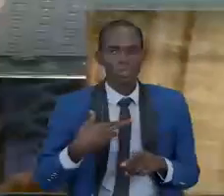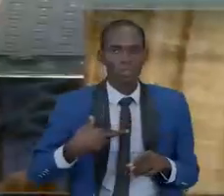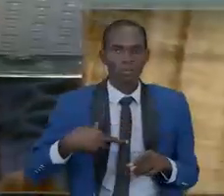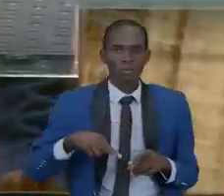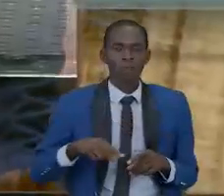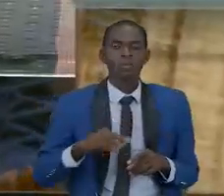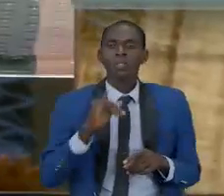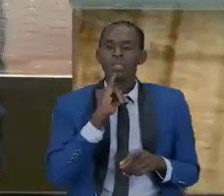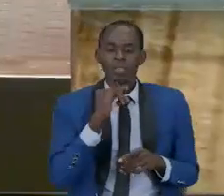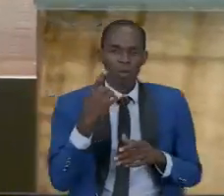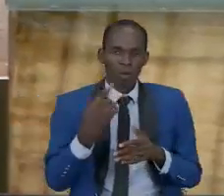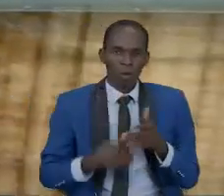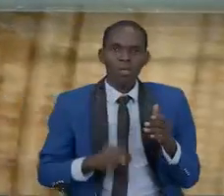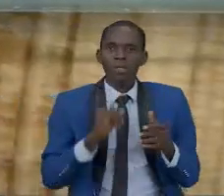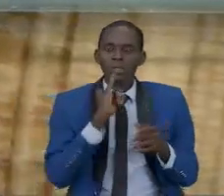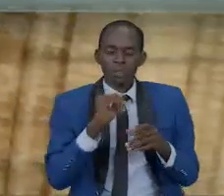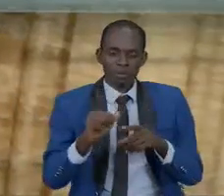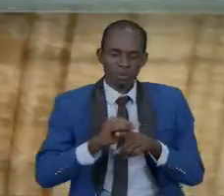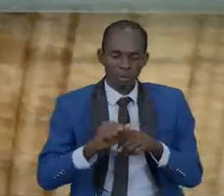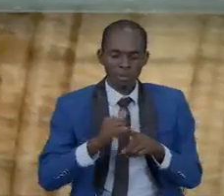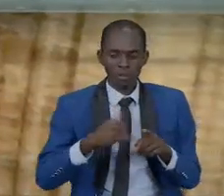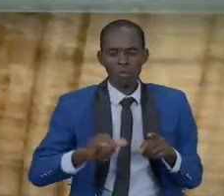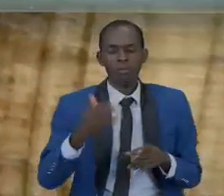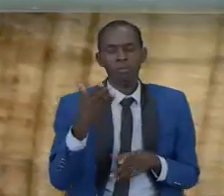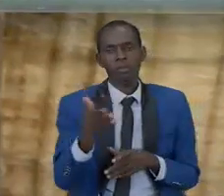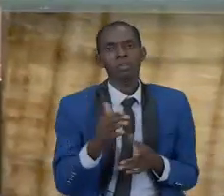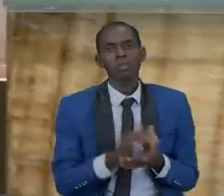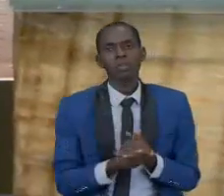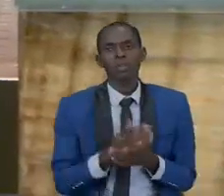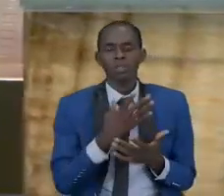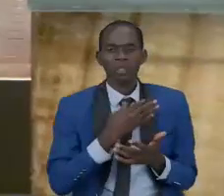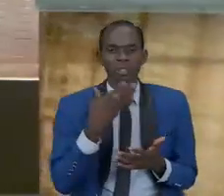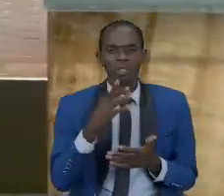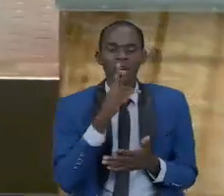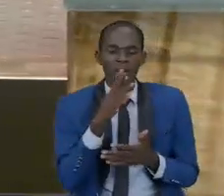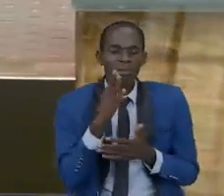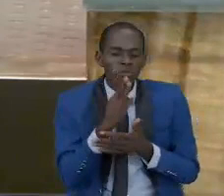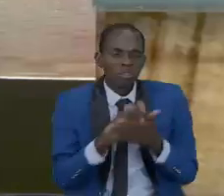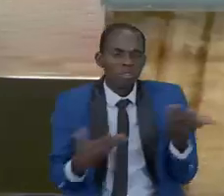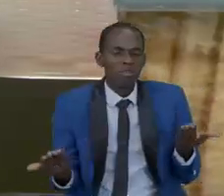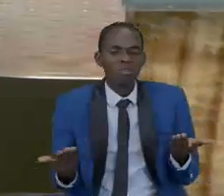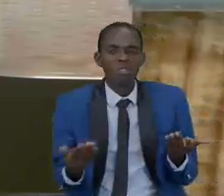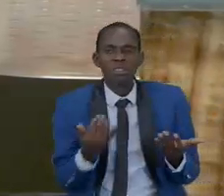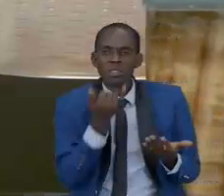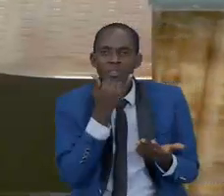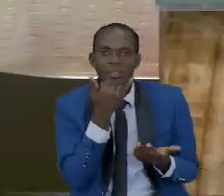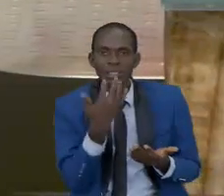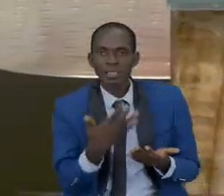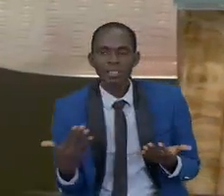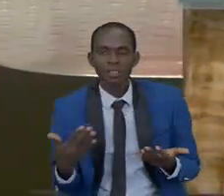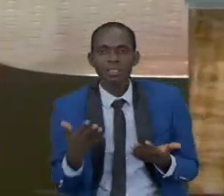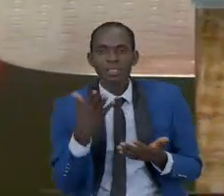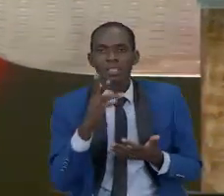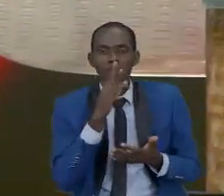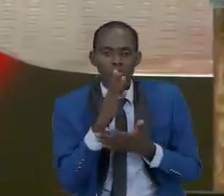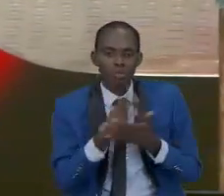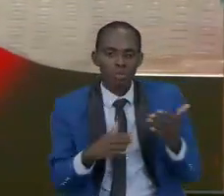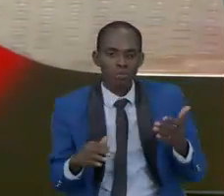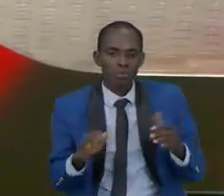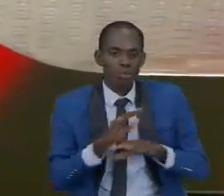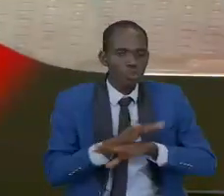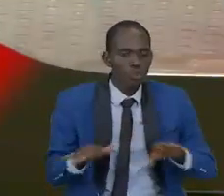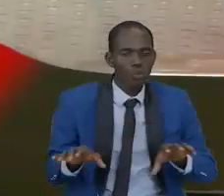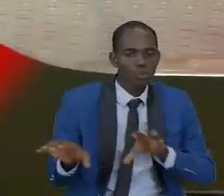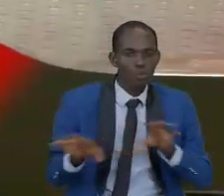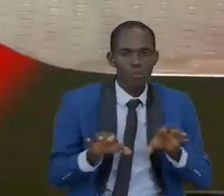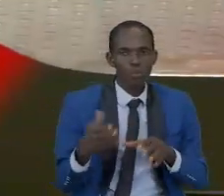is what is still continues in and there are some taboos and there are some dunes and there are some things